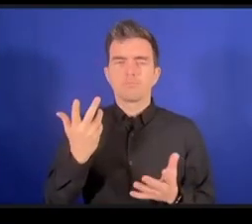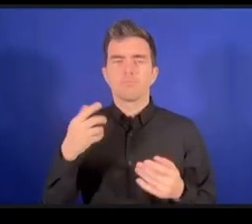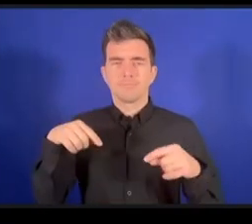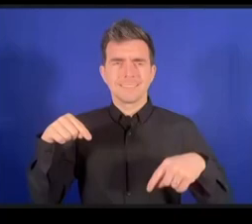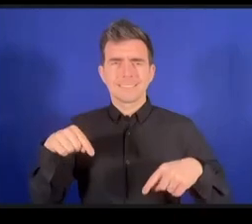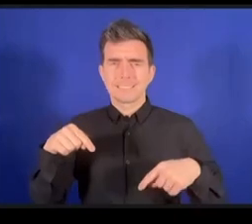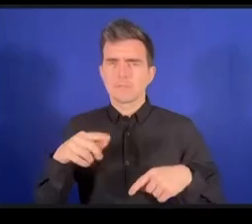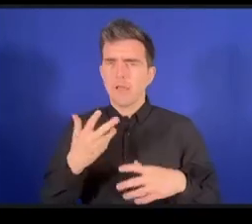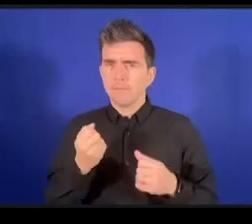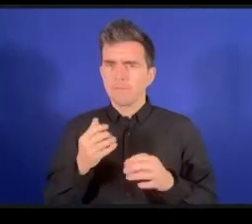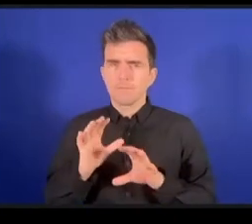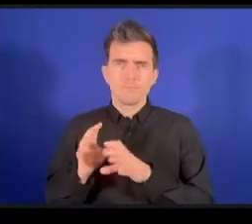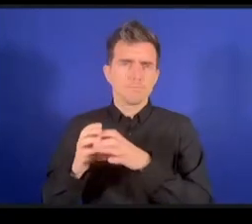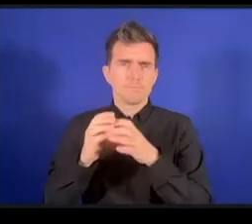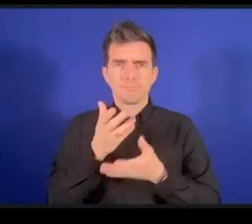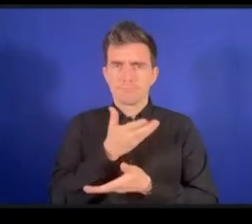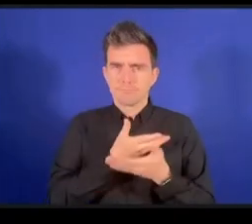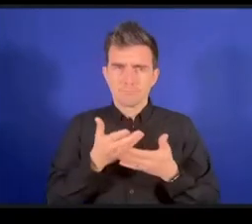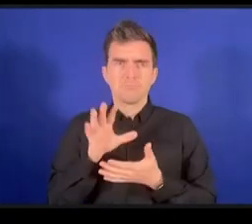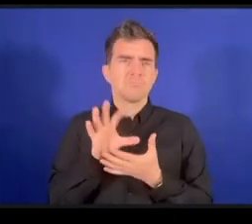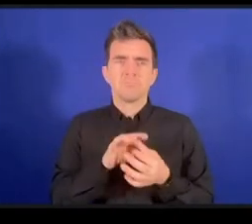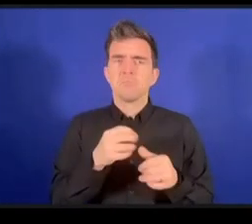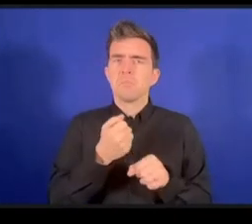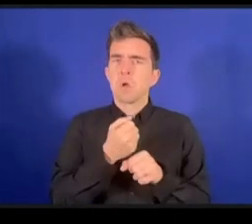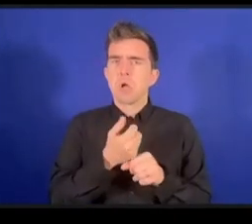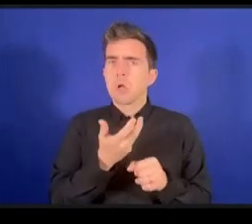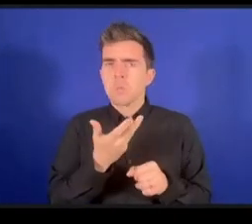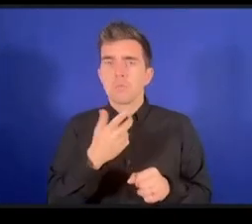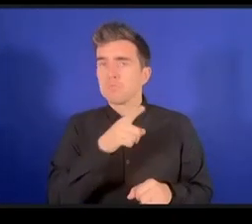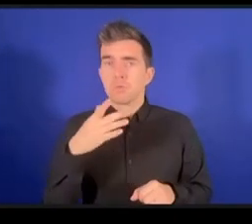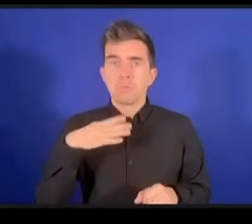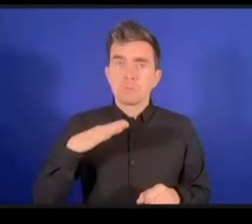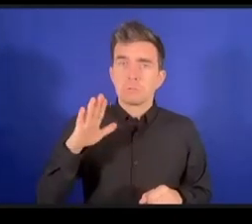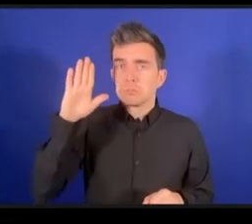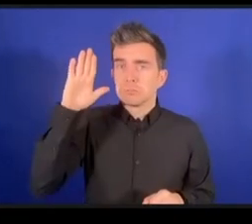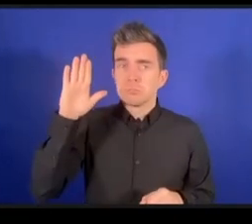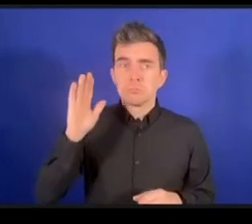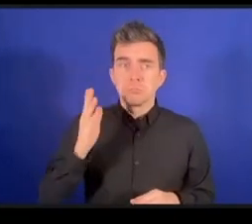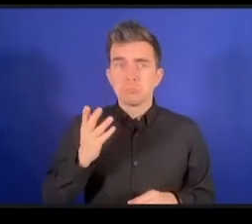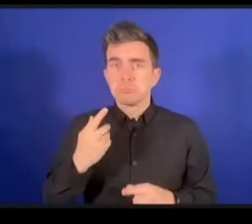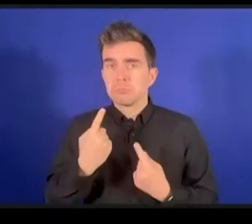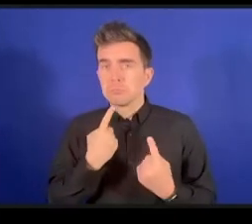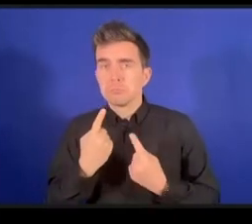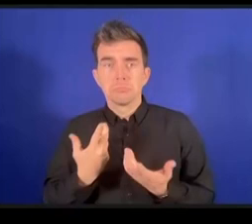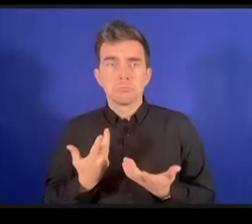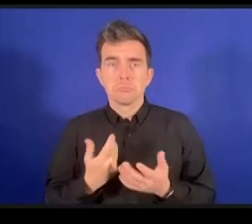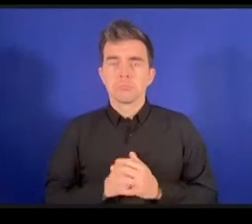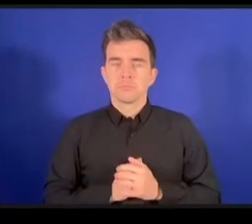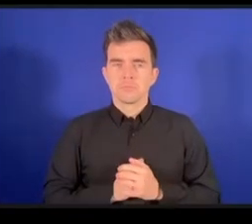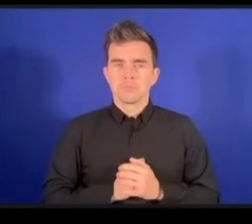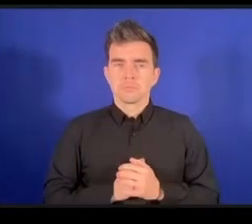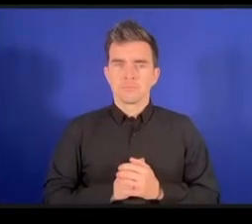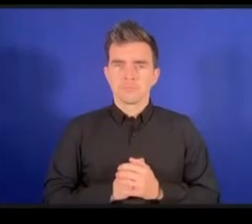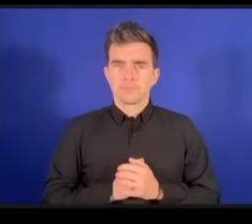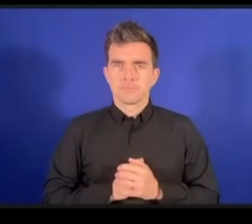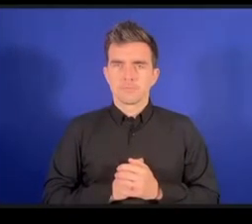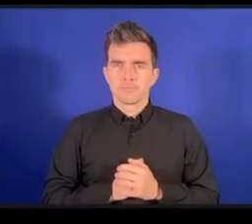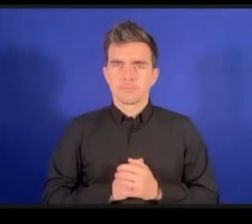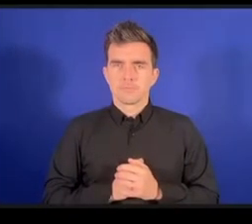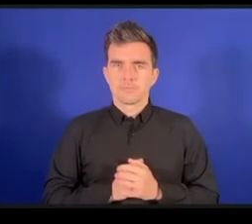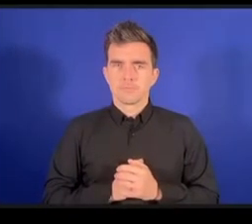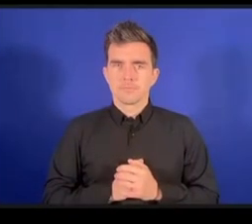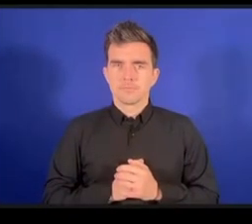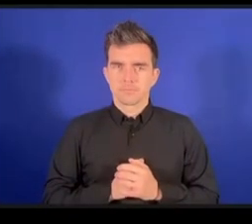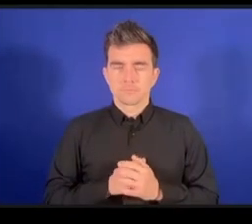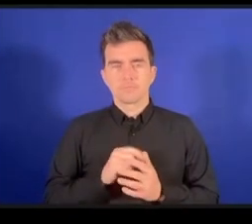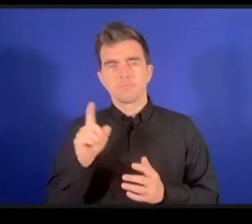When I release the reports, I'll make the intervention on digital health and jobs. Okay. Then is the Dynamic Coalition